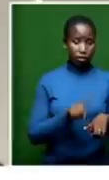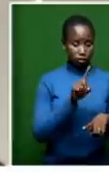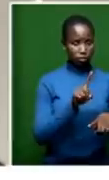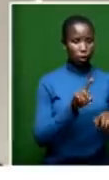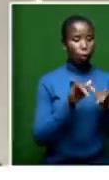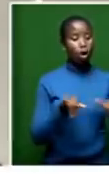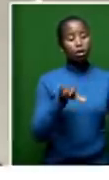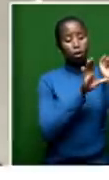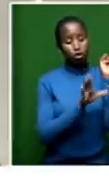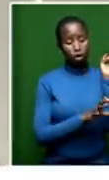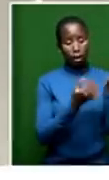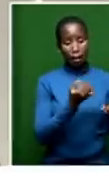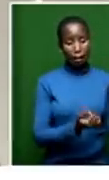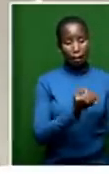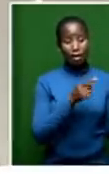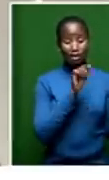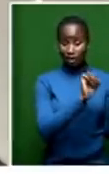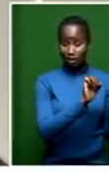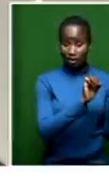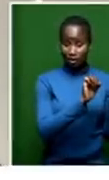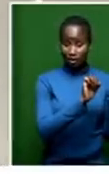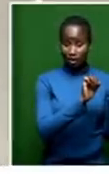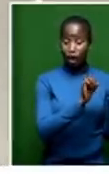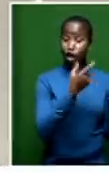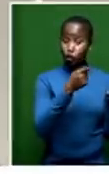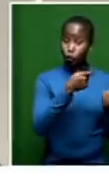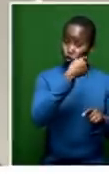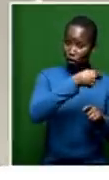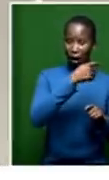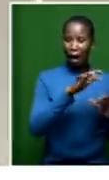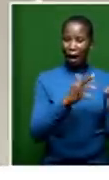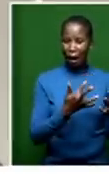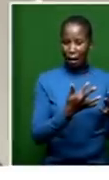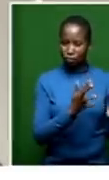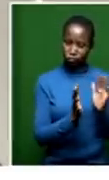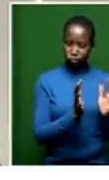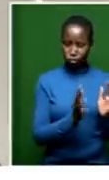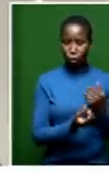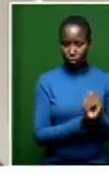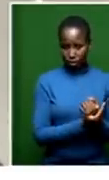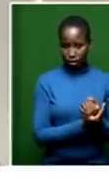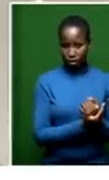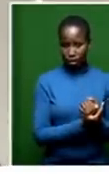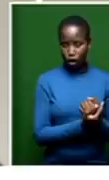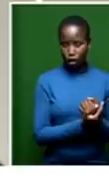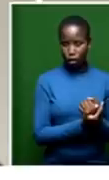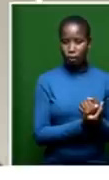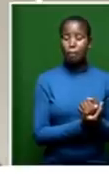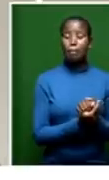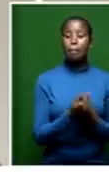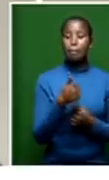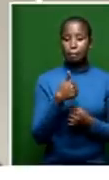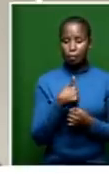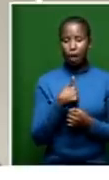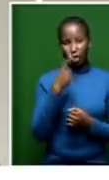Court makes a judgment in this regard. I anticipate if they would have the